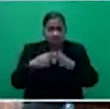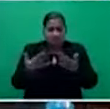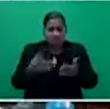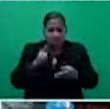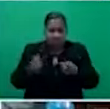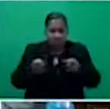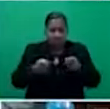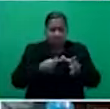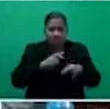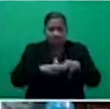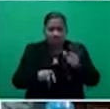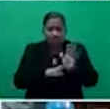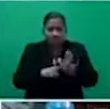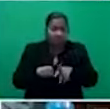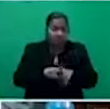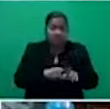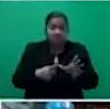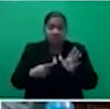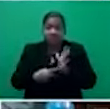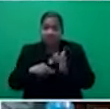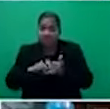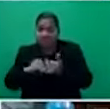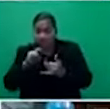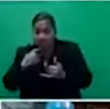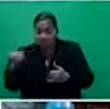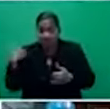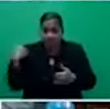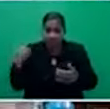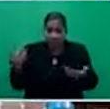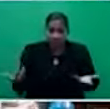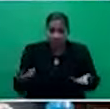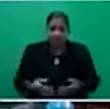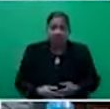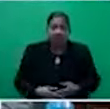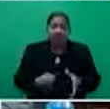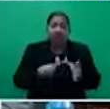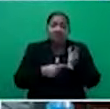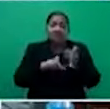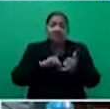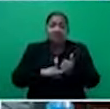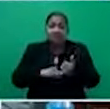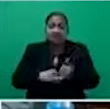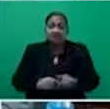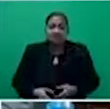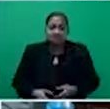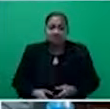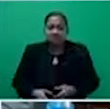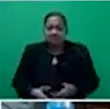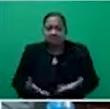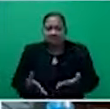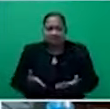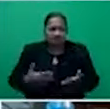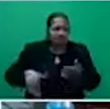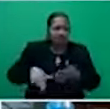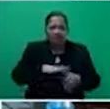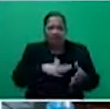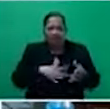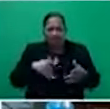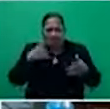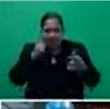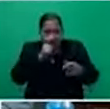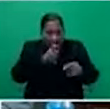that means ATS will be affected. What's it got to do with ATS? ATS is a union-based company, therefore they'll get affected. All conjecture. Trying